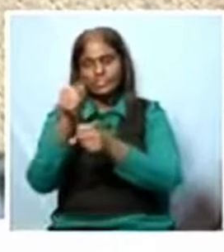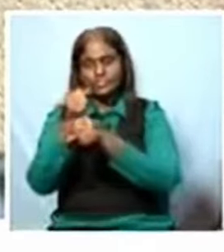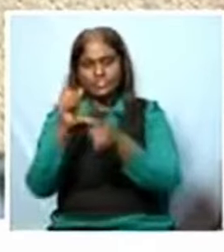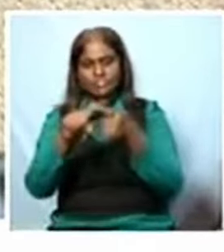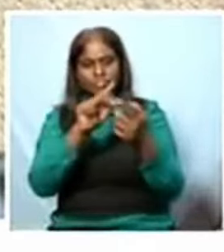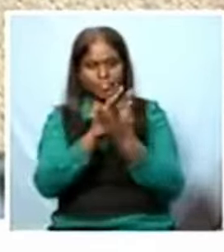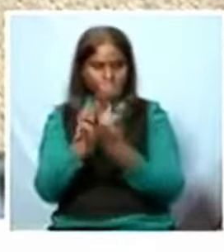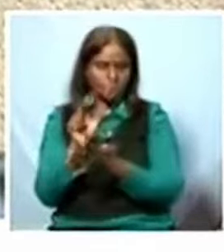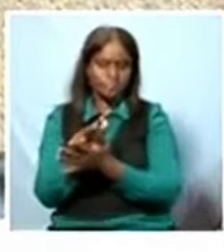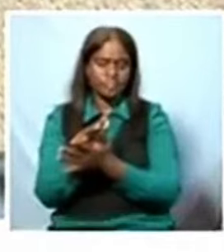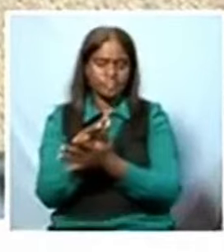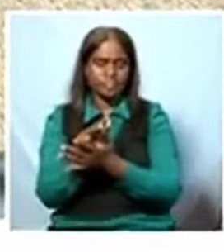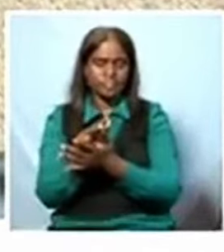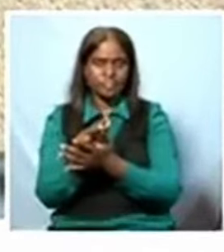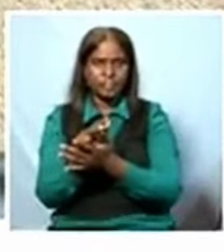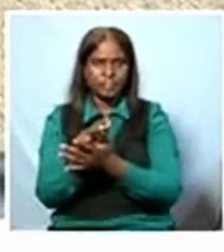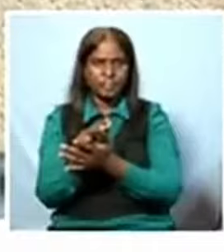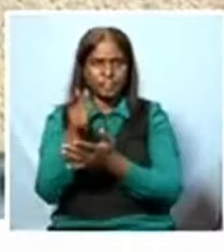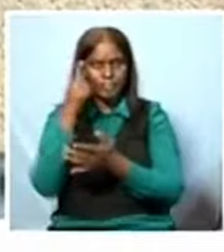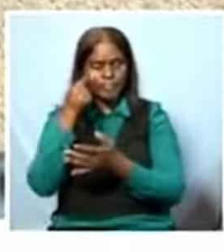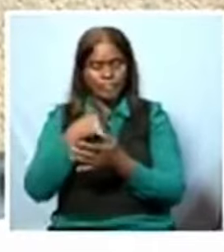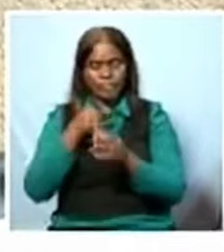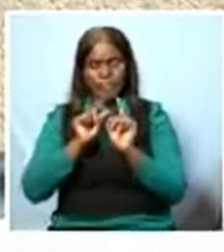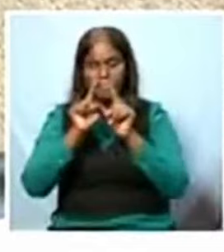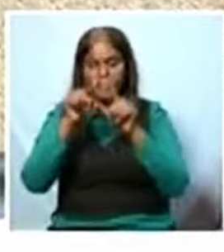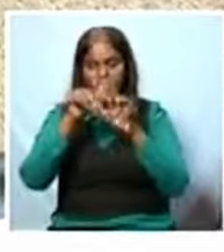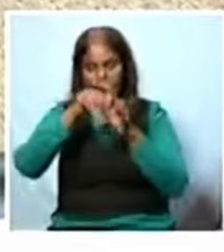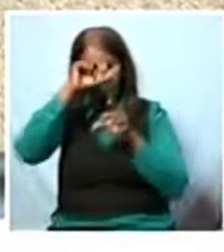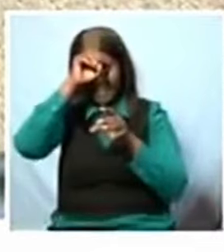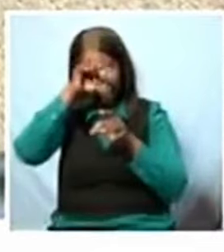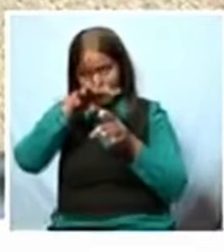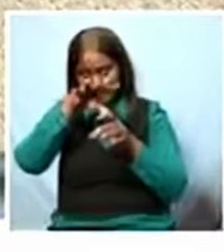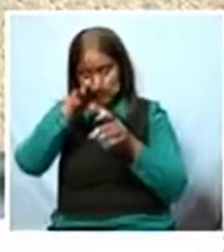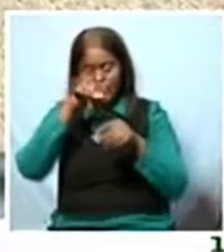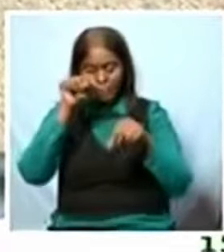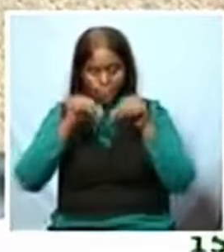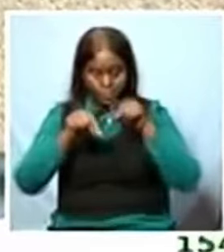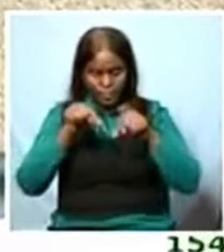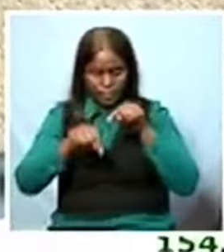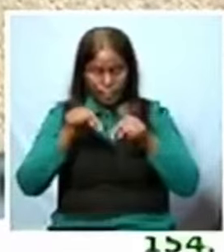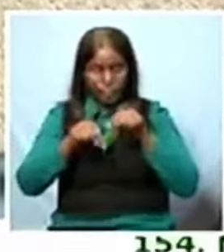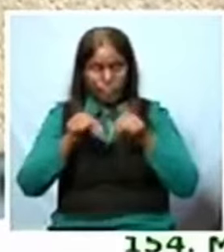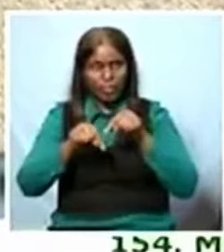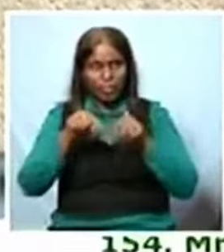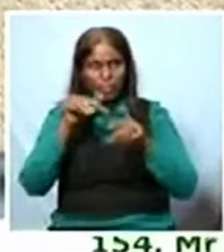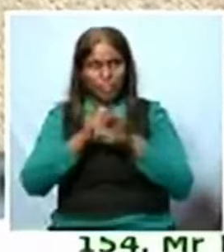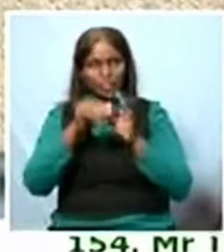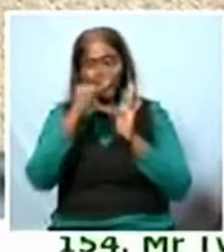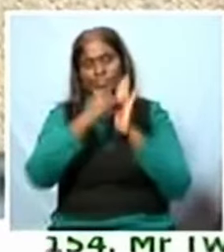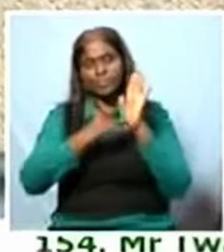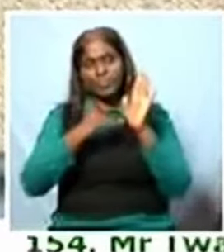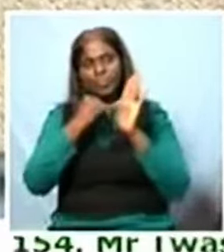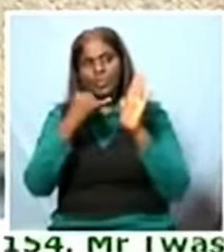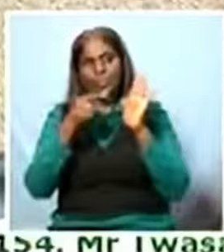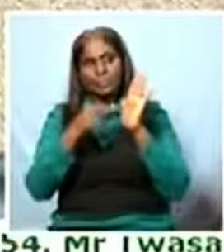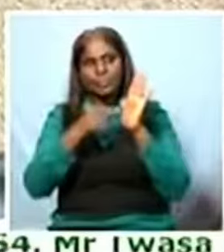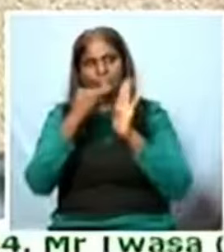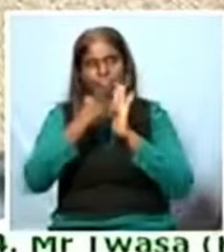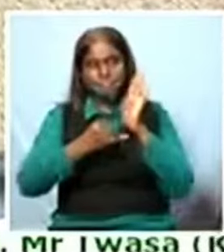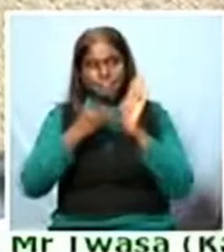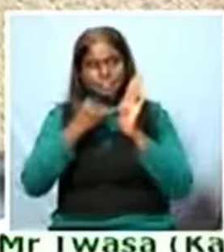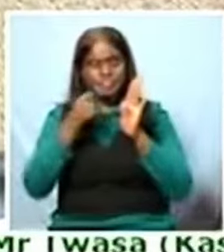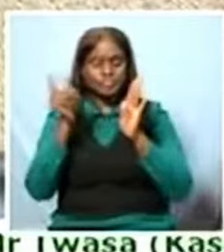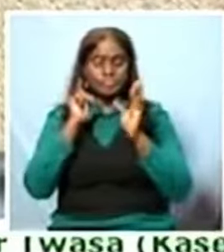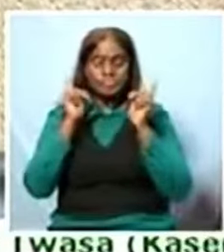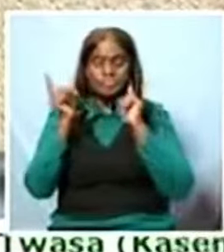approve for me to go into the mine. The recent one was in January, where the response